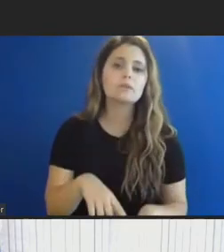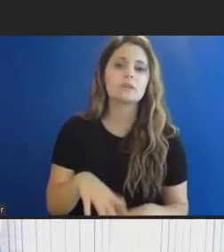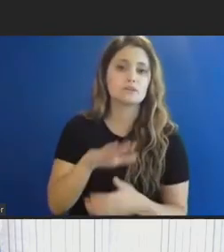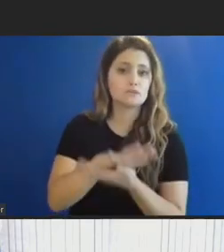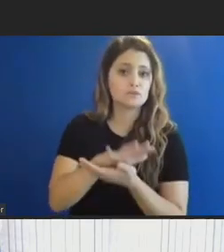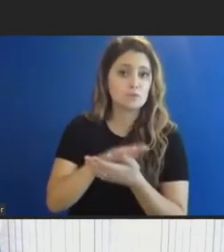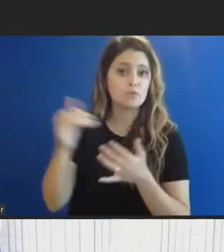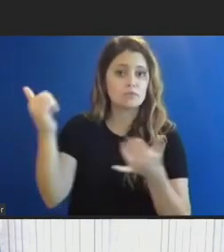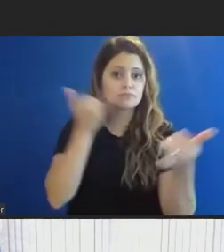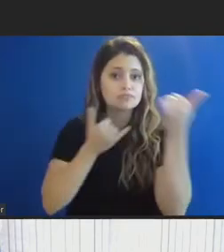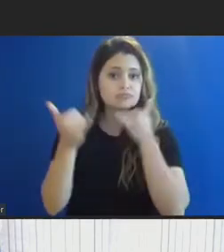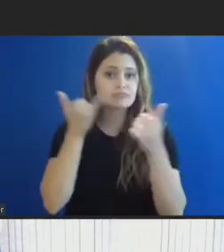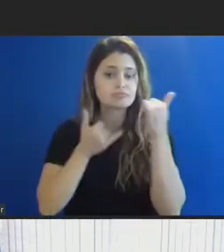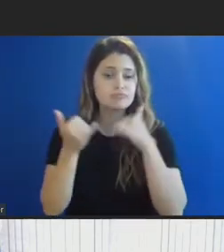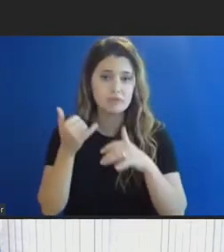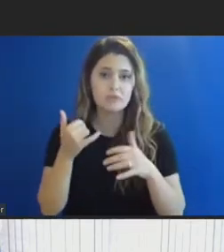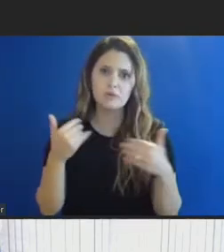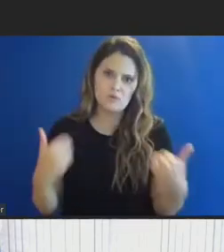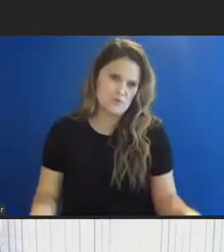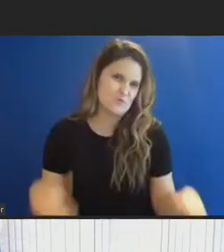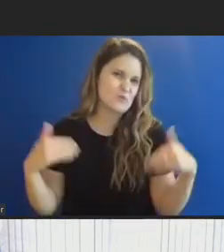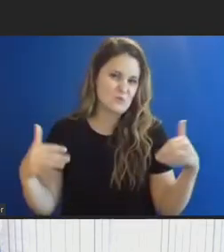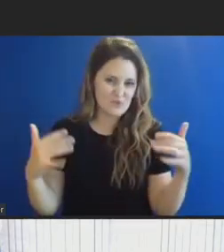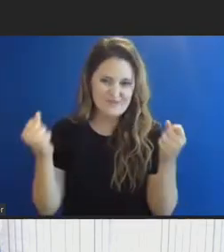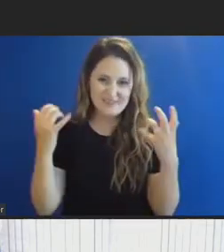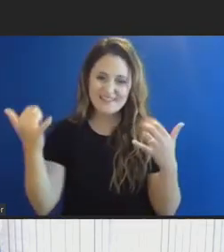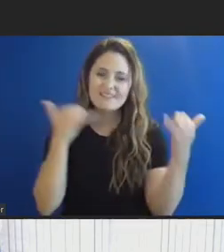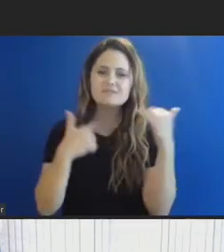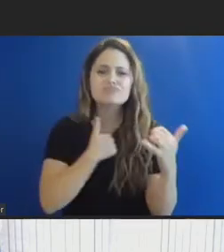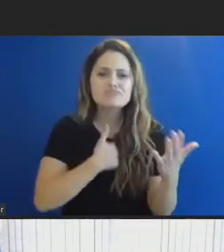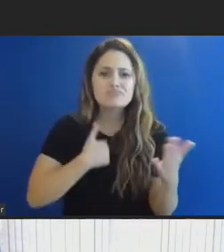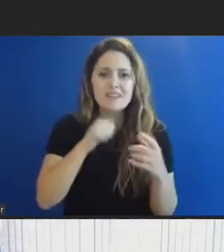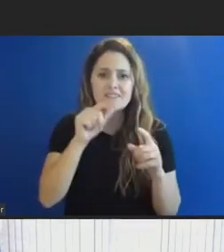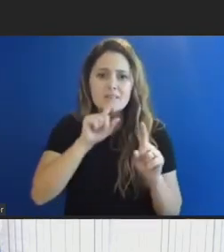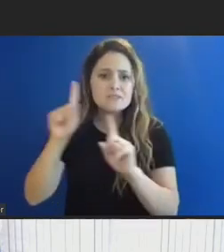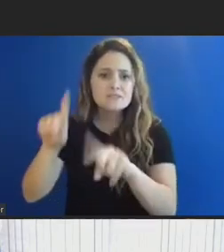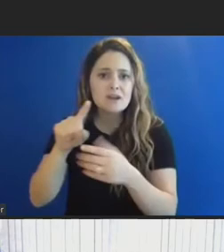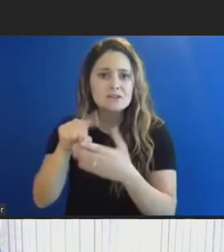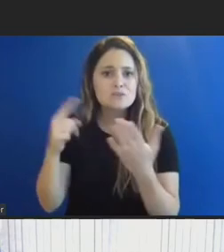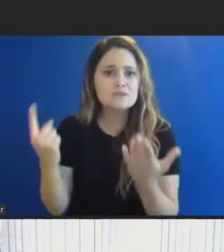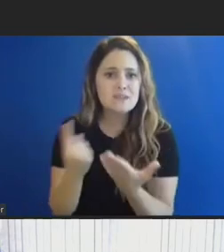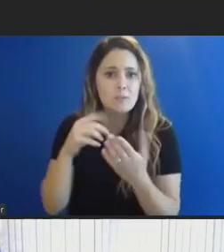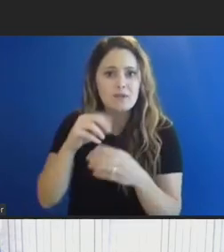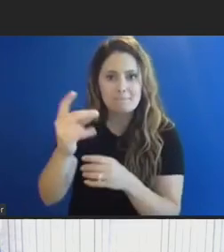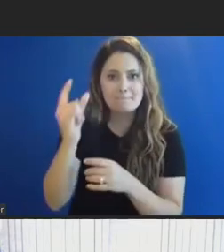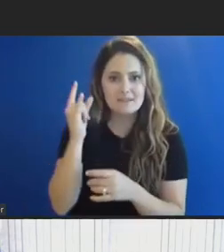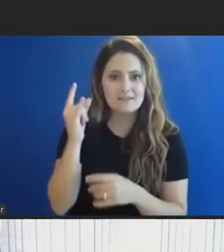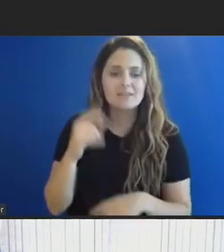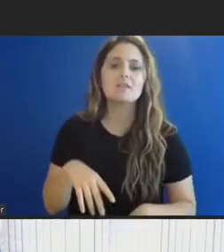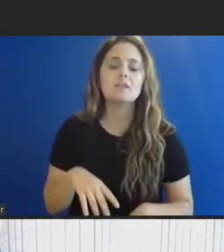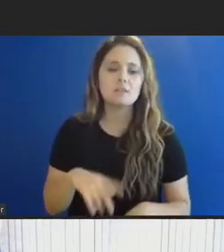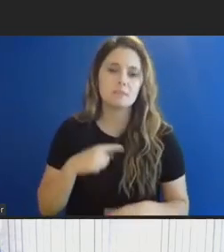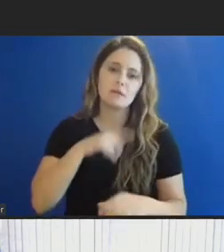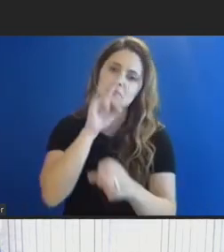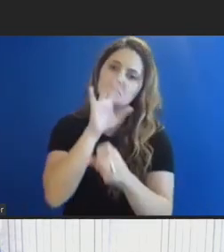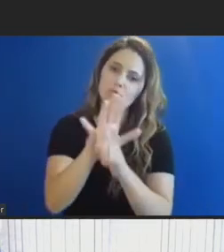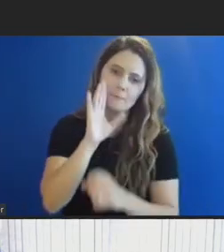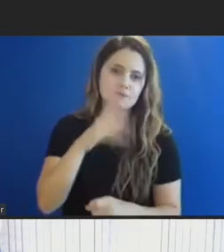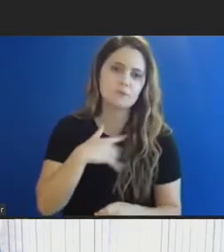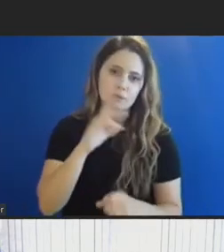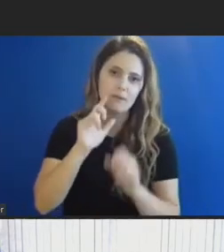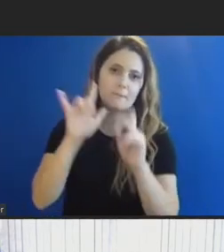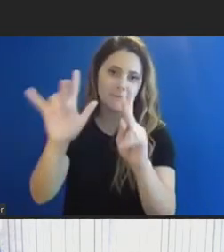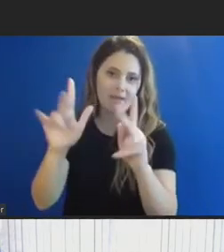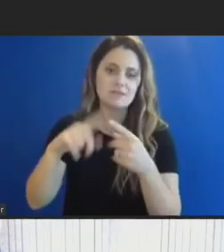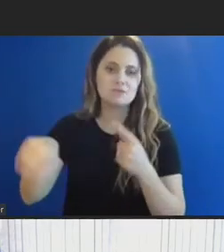of calls was huge. And so we apologize if we didn't get back to someone immediately, but I promise we are getting back to